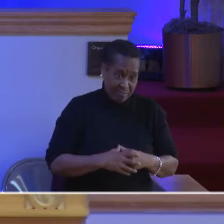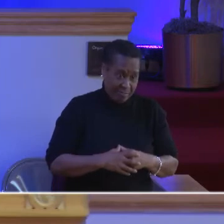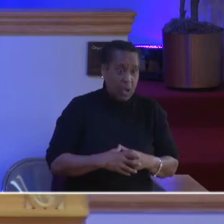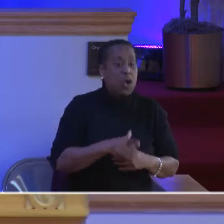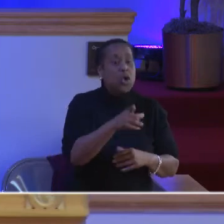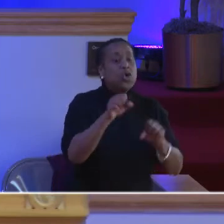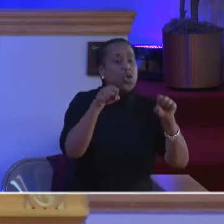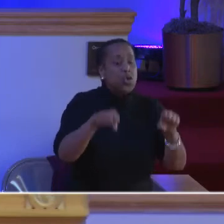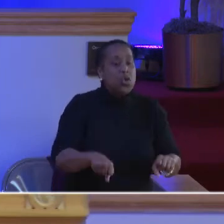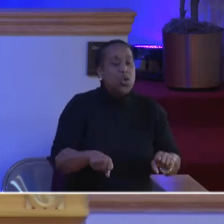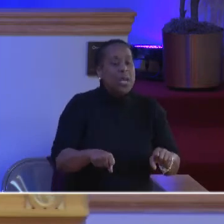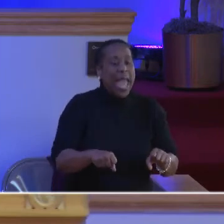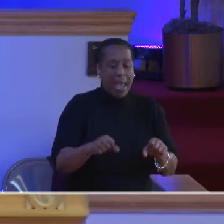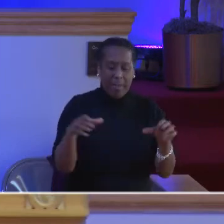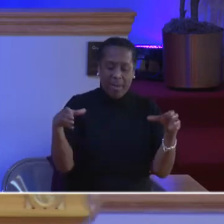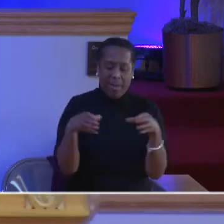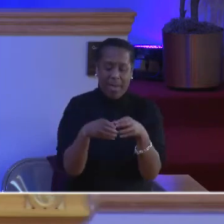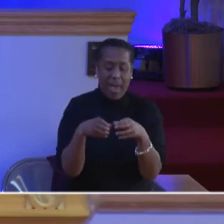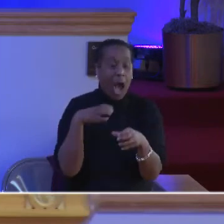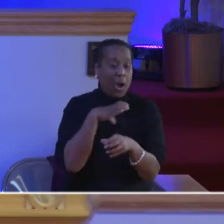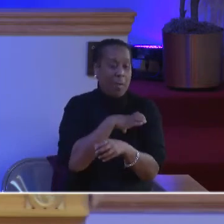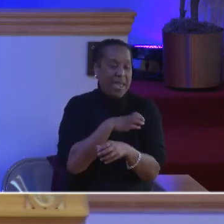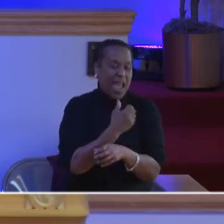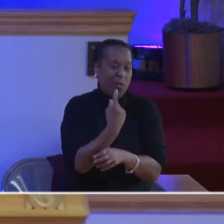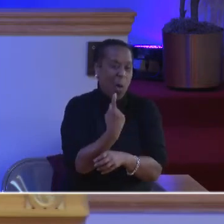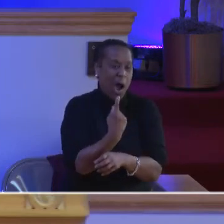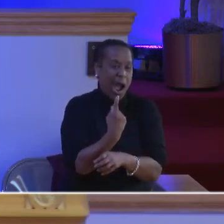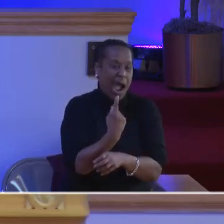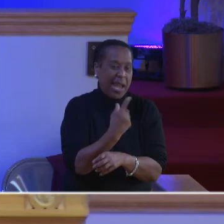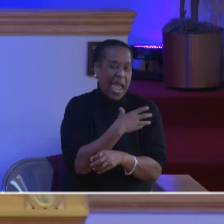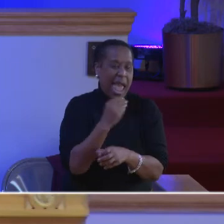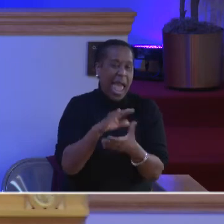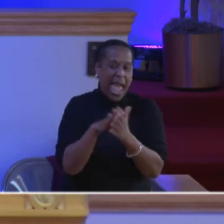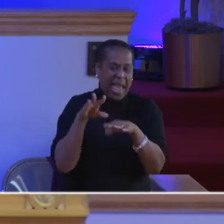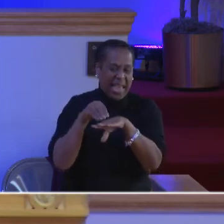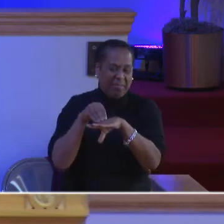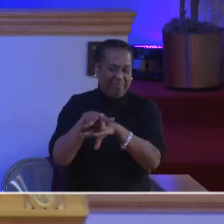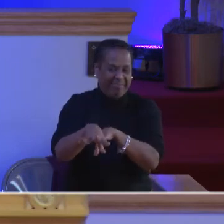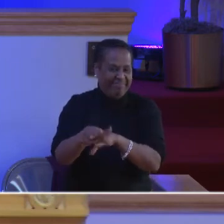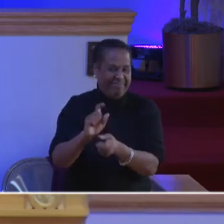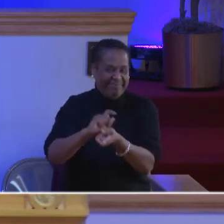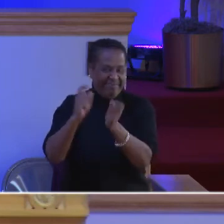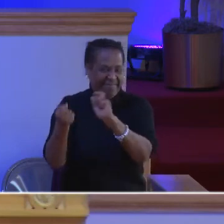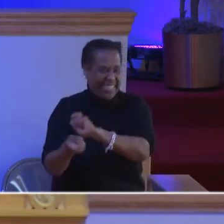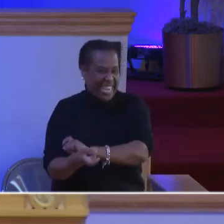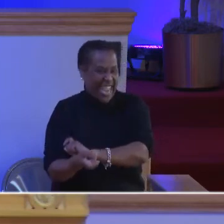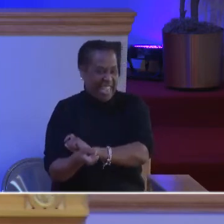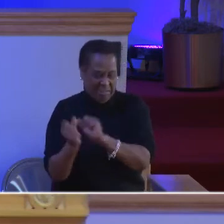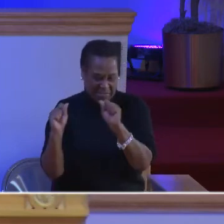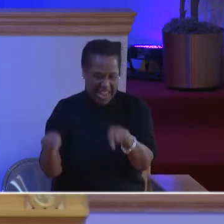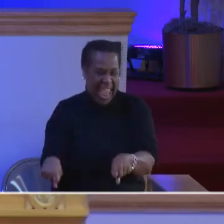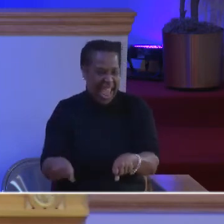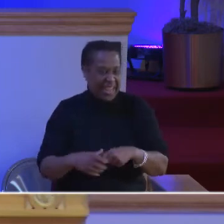You can be a committee of one and be a catalyst for transformation.